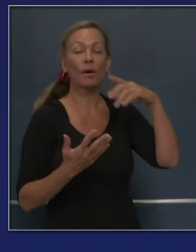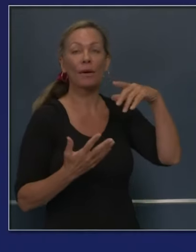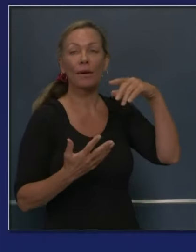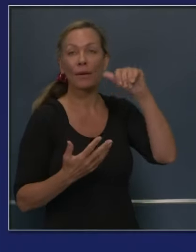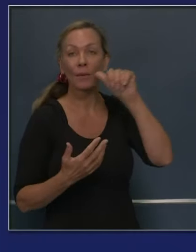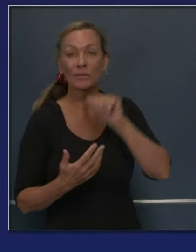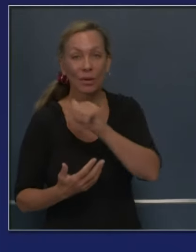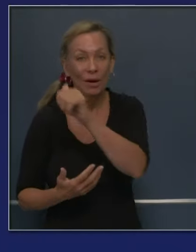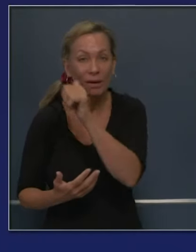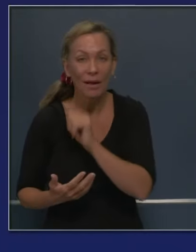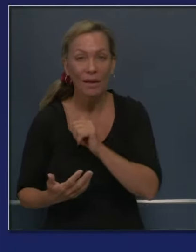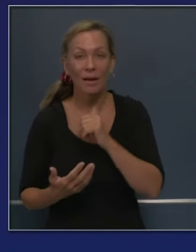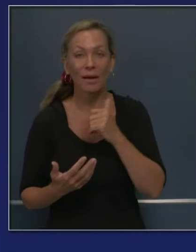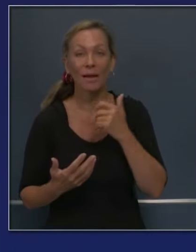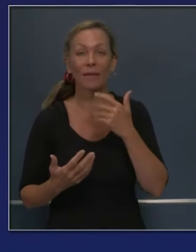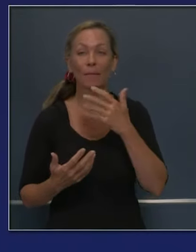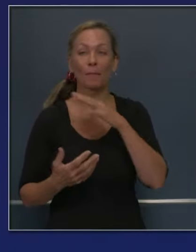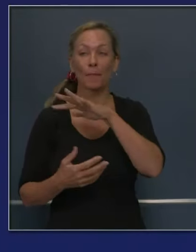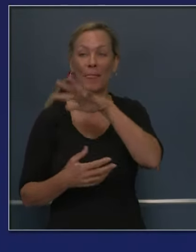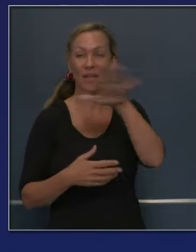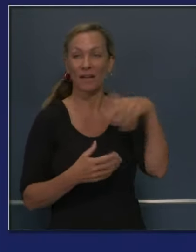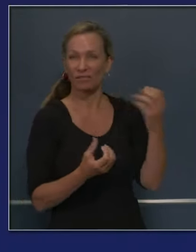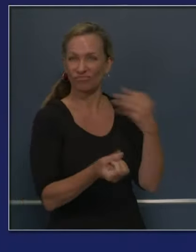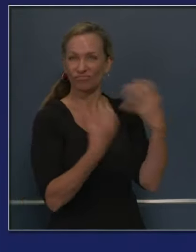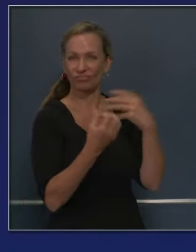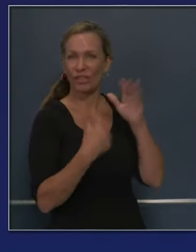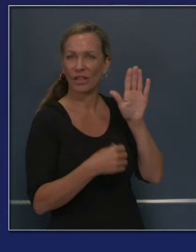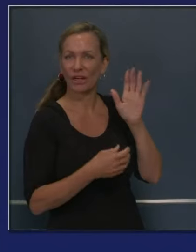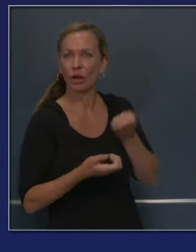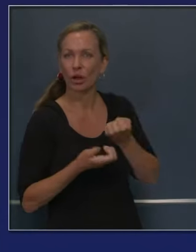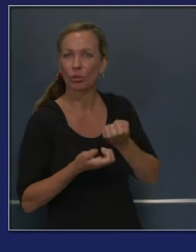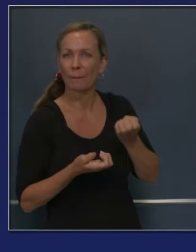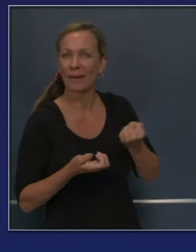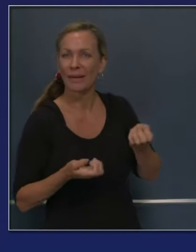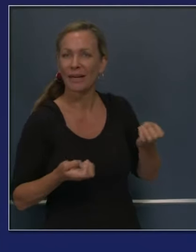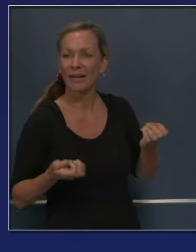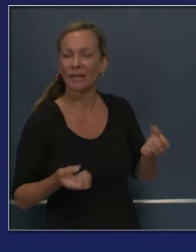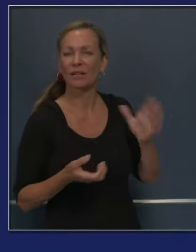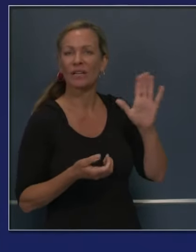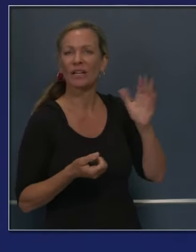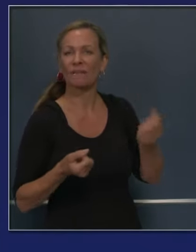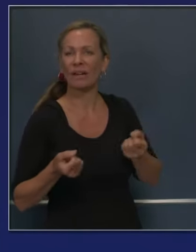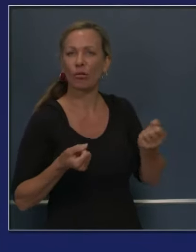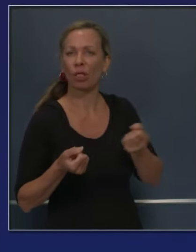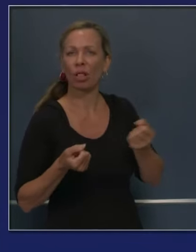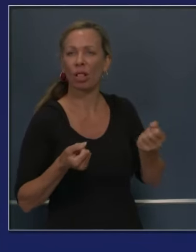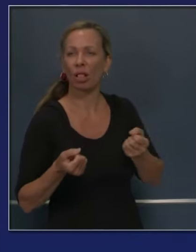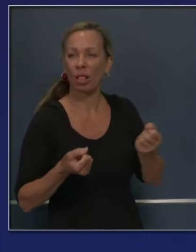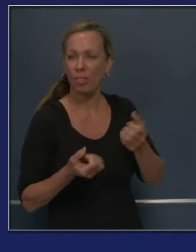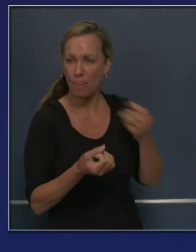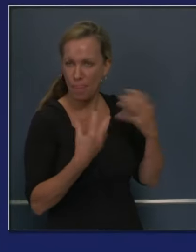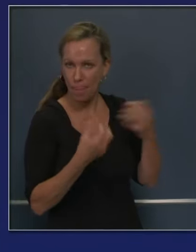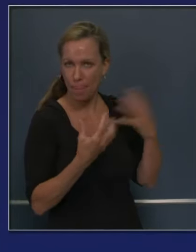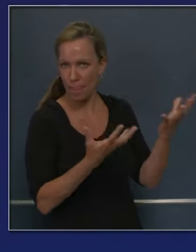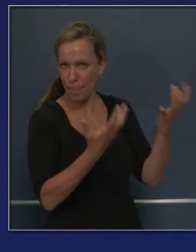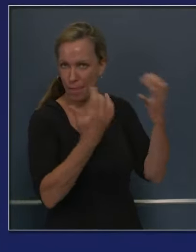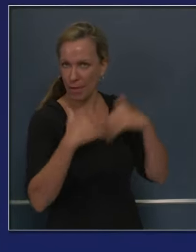call with just 2 days ago, also sending 8 engines. They should arrive momentarily into the state of California.